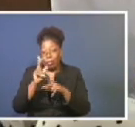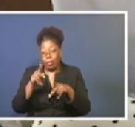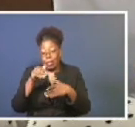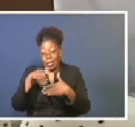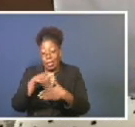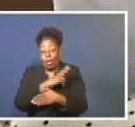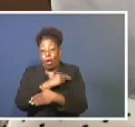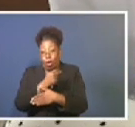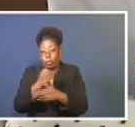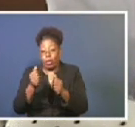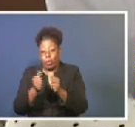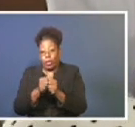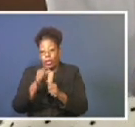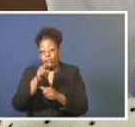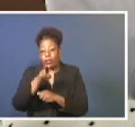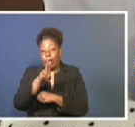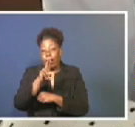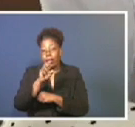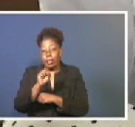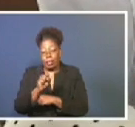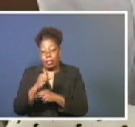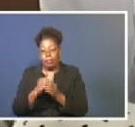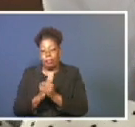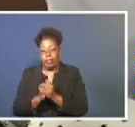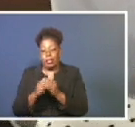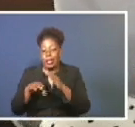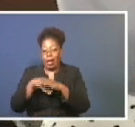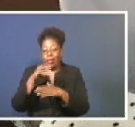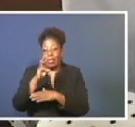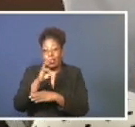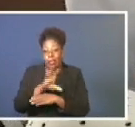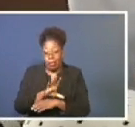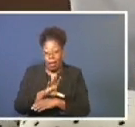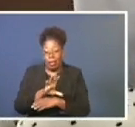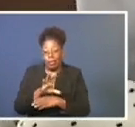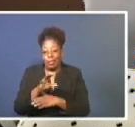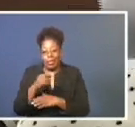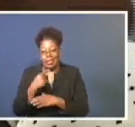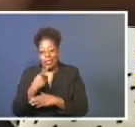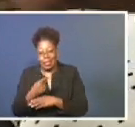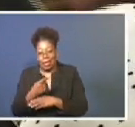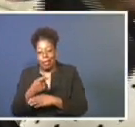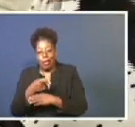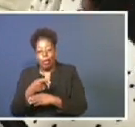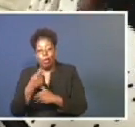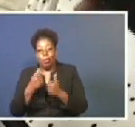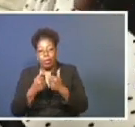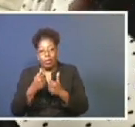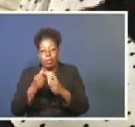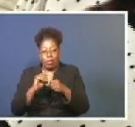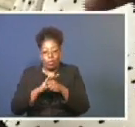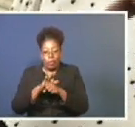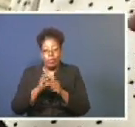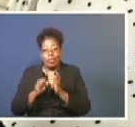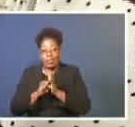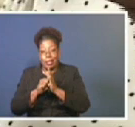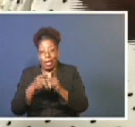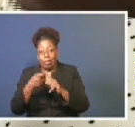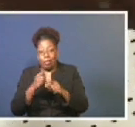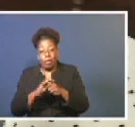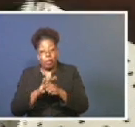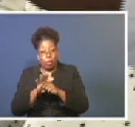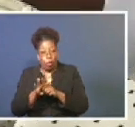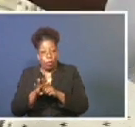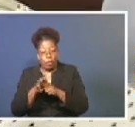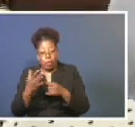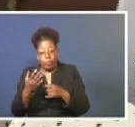virus. Of the 55, it's difficult to differentiate those who may be COVID positive with symptoms from COVID,